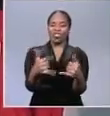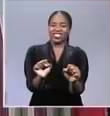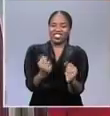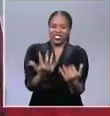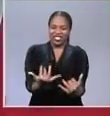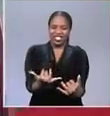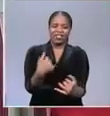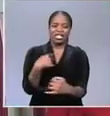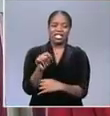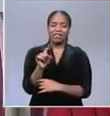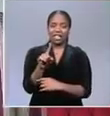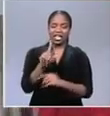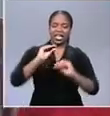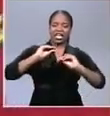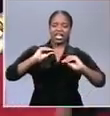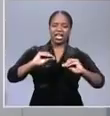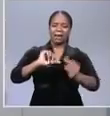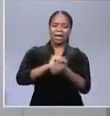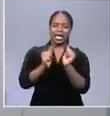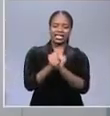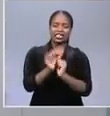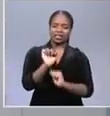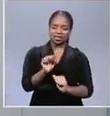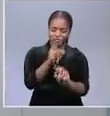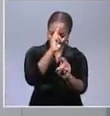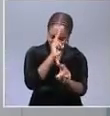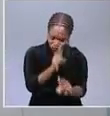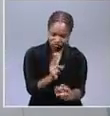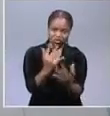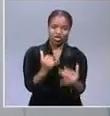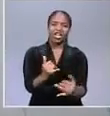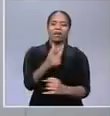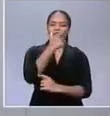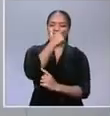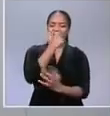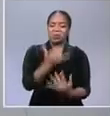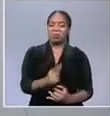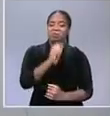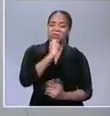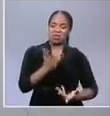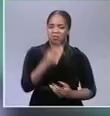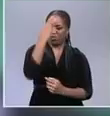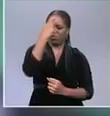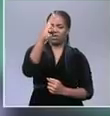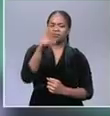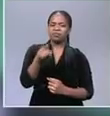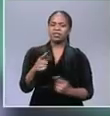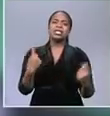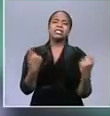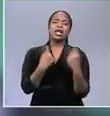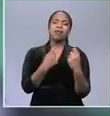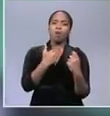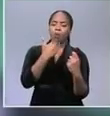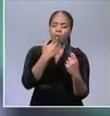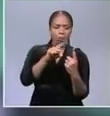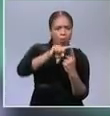and television maths teacher William Smith were honoured at the National Orders ceremony today. Now, the orders celebrate individuals who've excelled